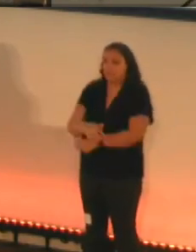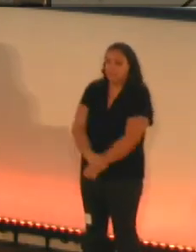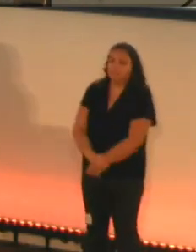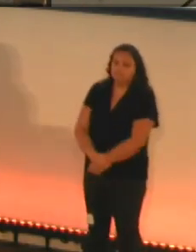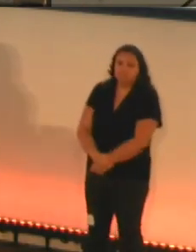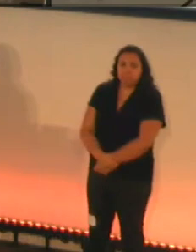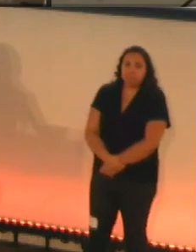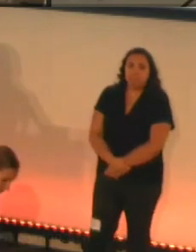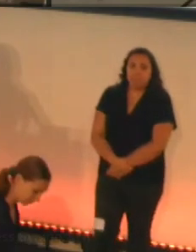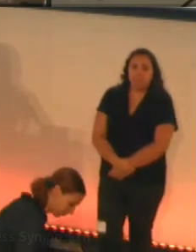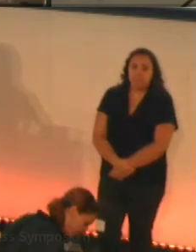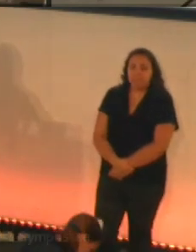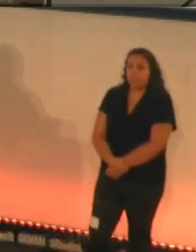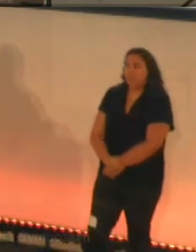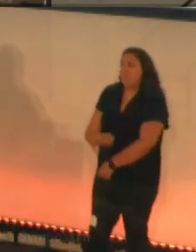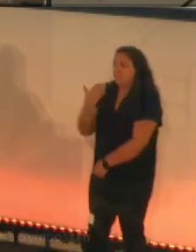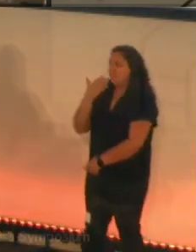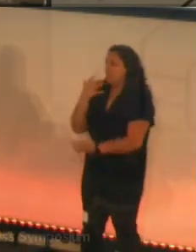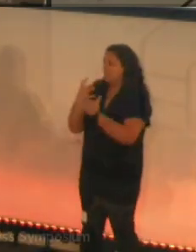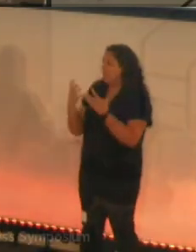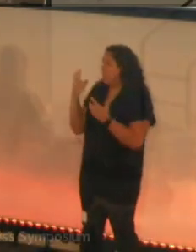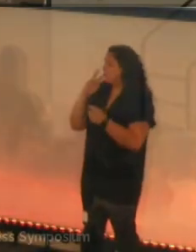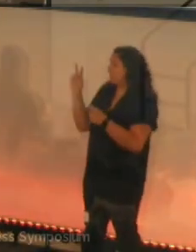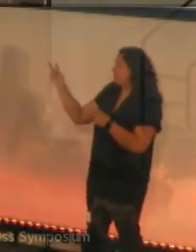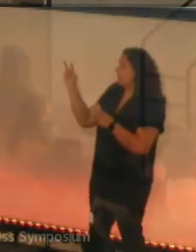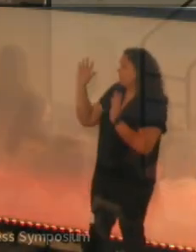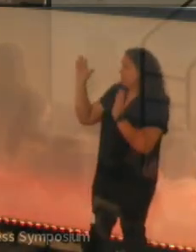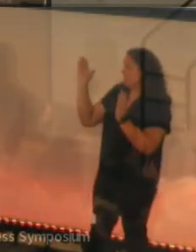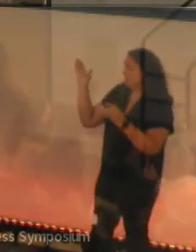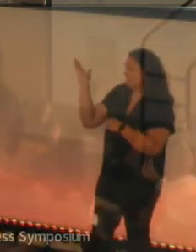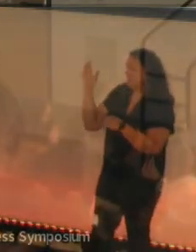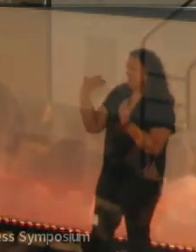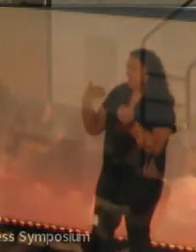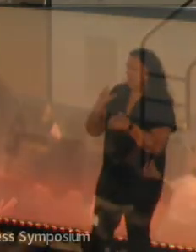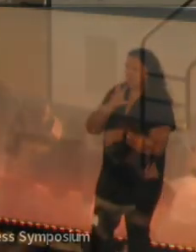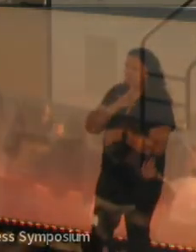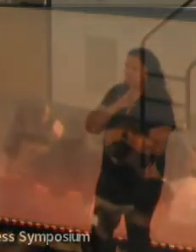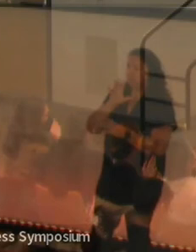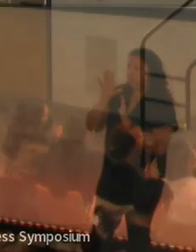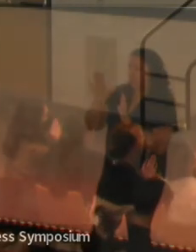All right, well, thanks very much to our presenters here. It was a fabulous way to kick off the day.